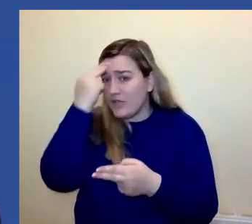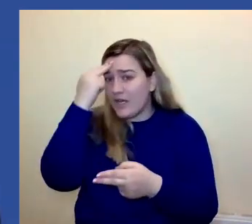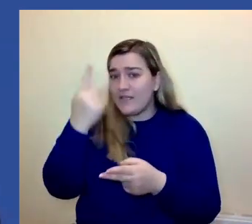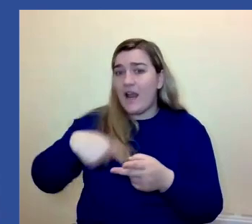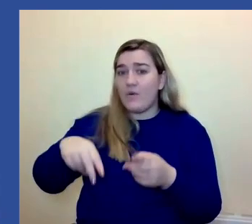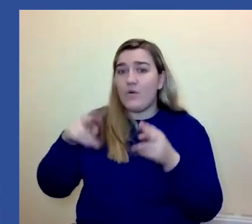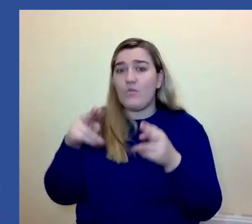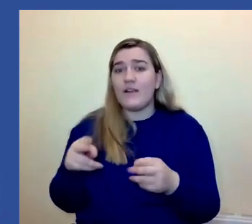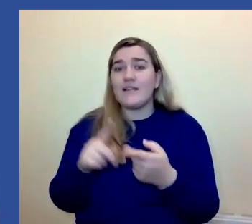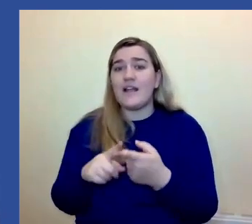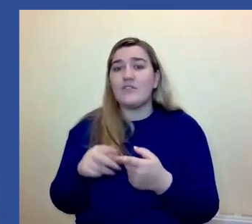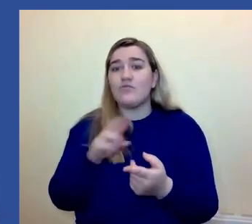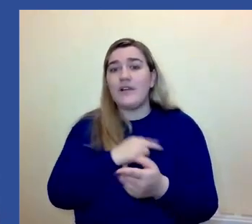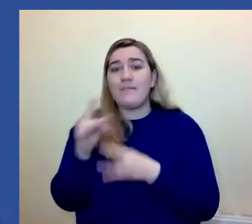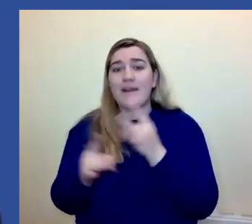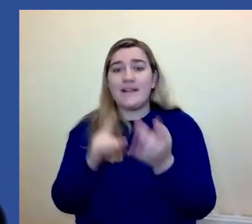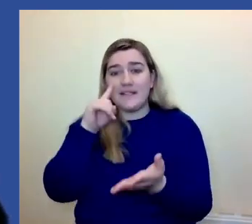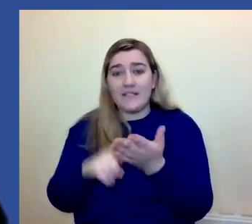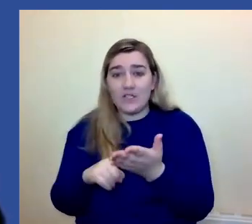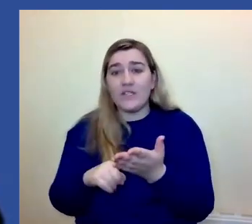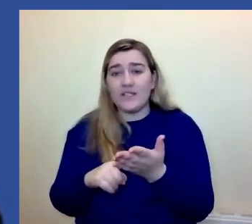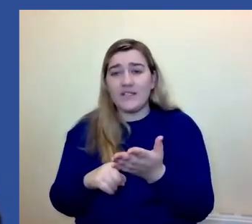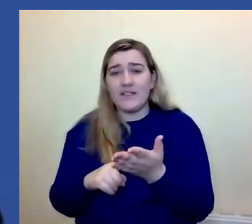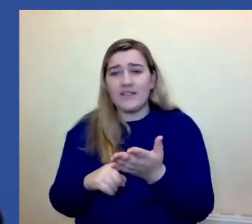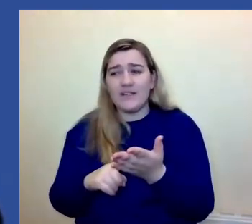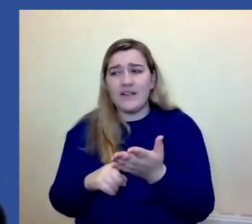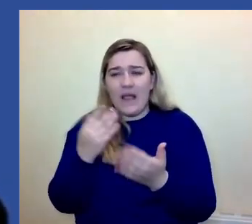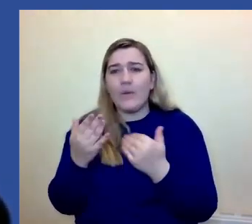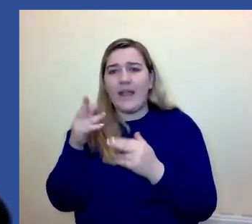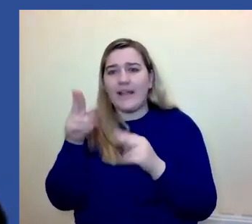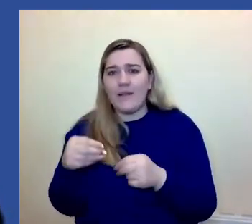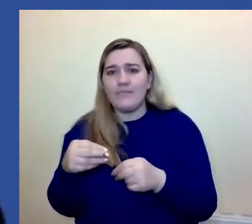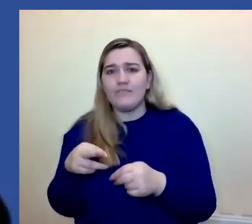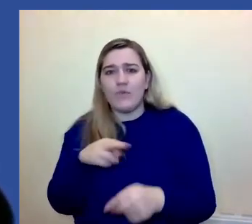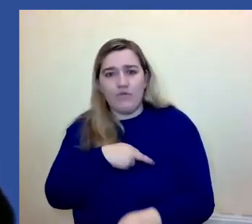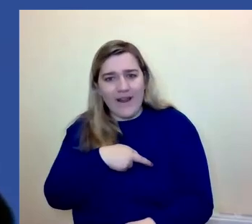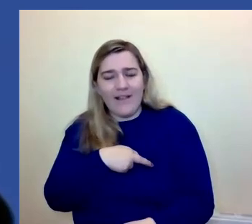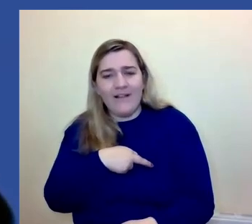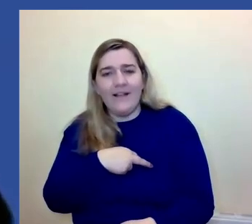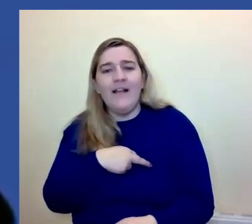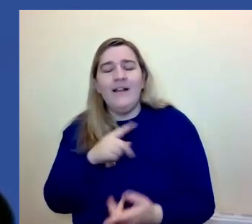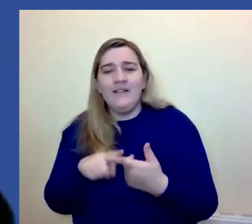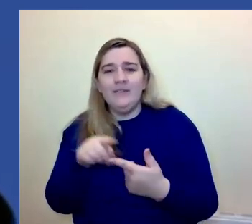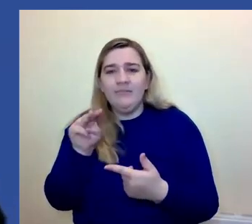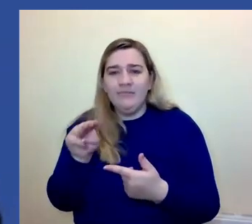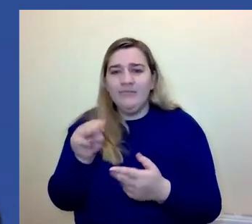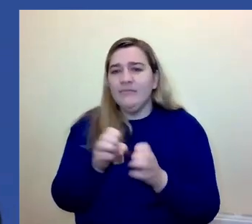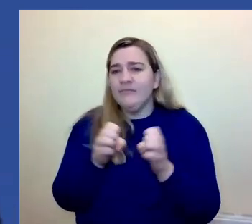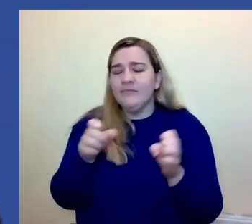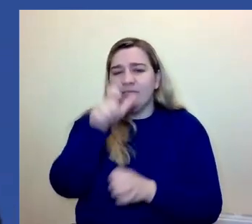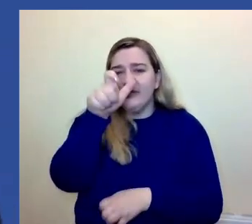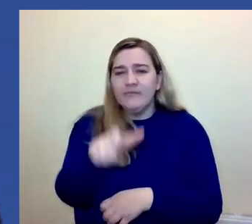and to really make decision making real, and something that is possible for each and every human